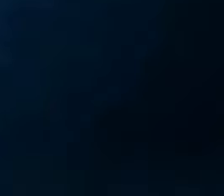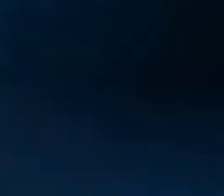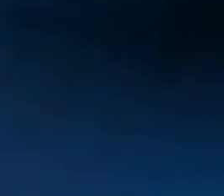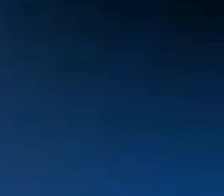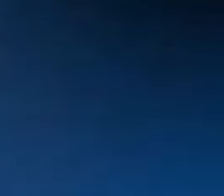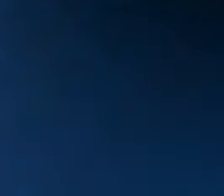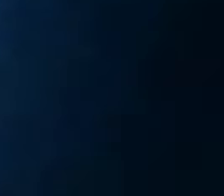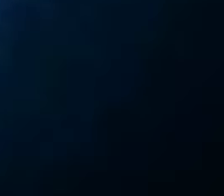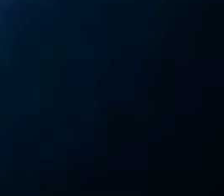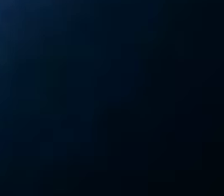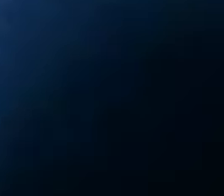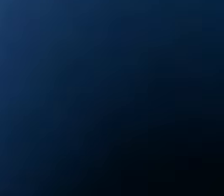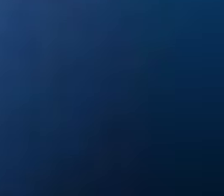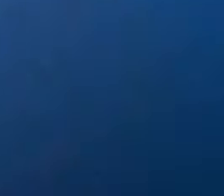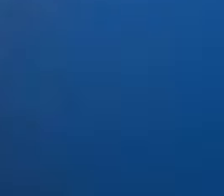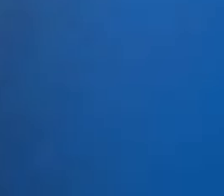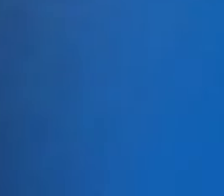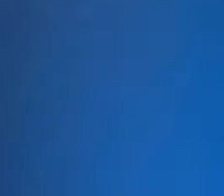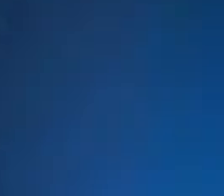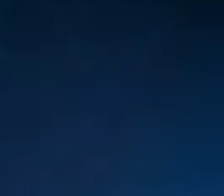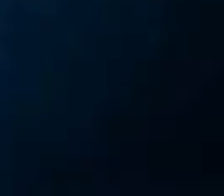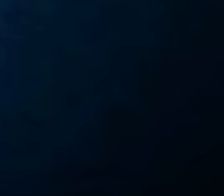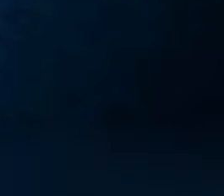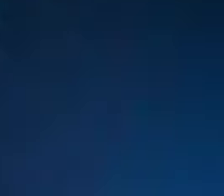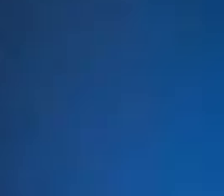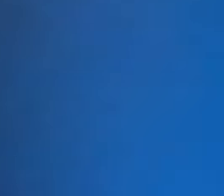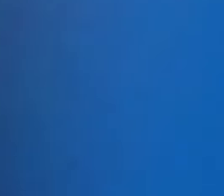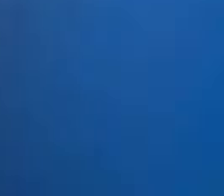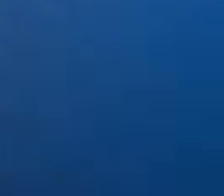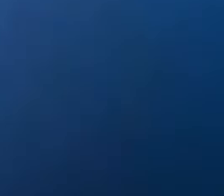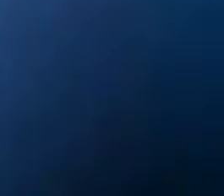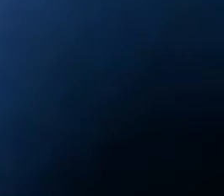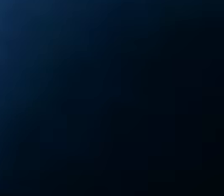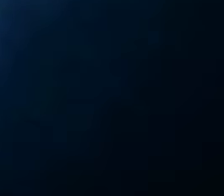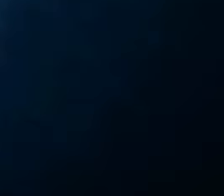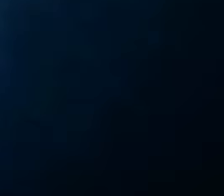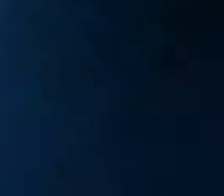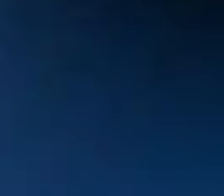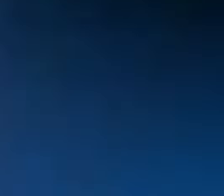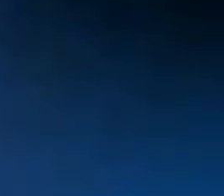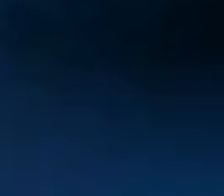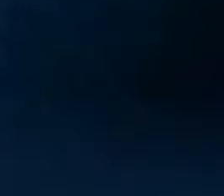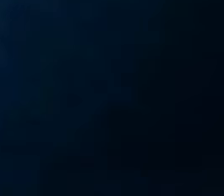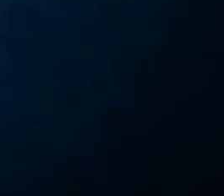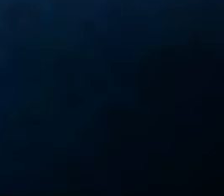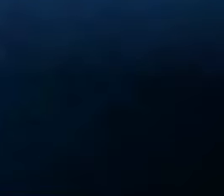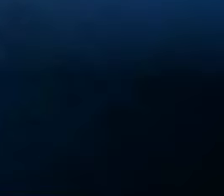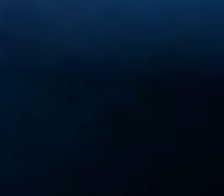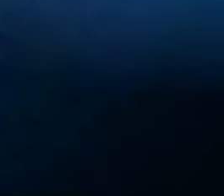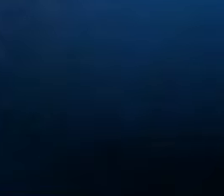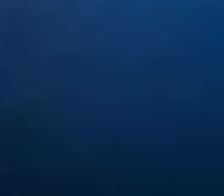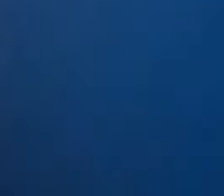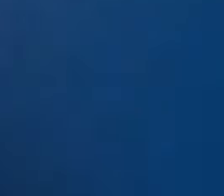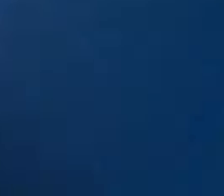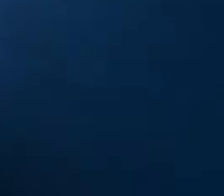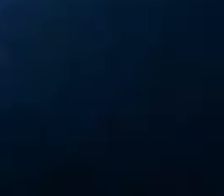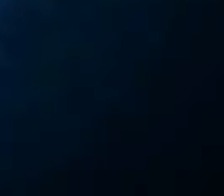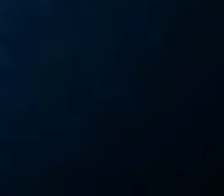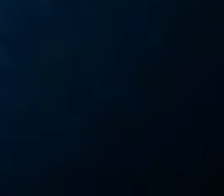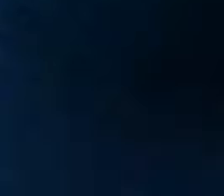Mark them, avoid them, but other times deal with them.